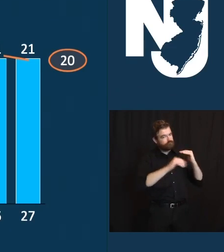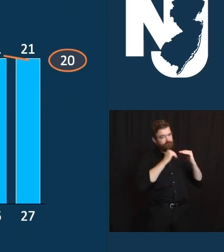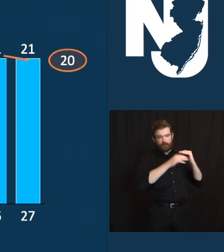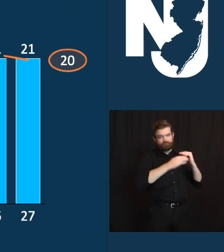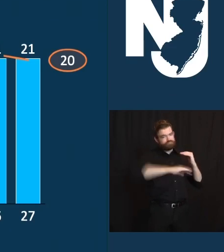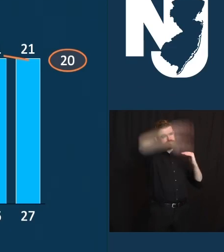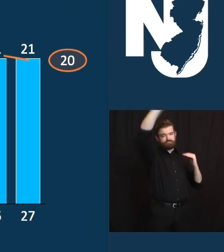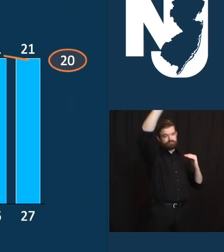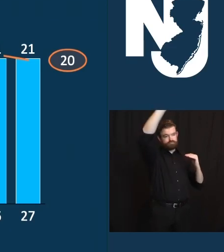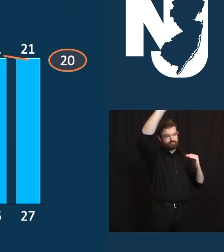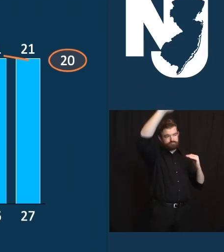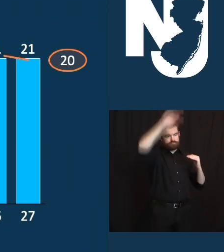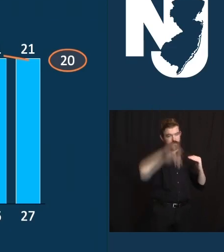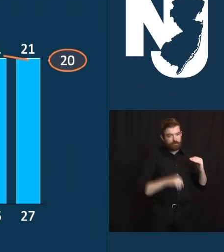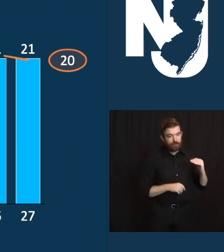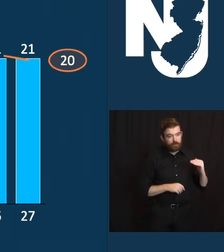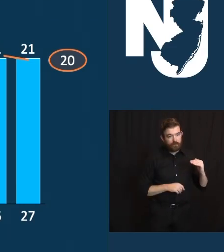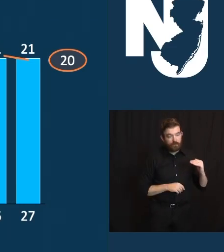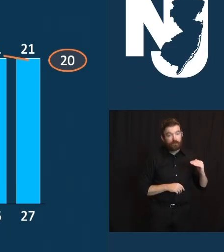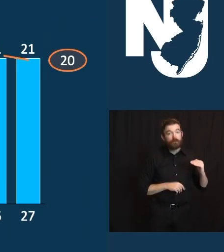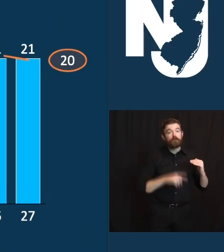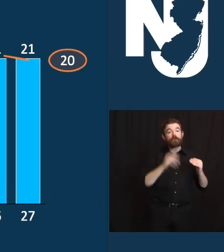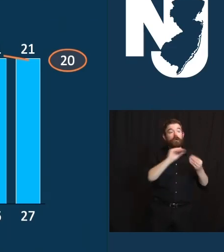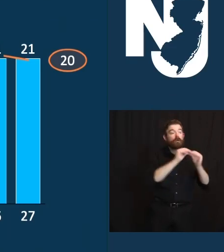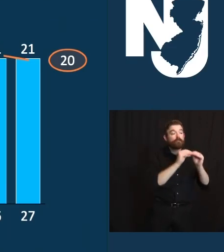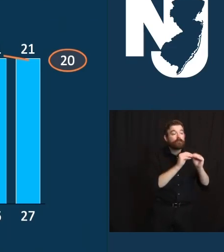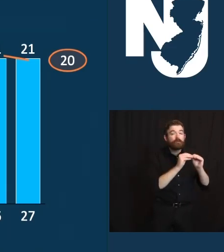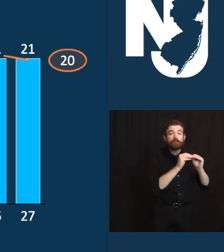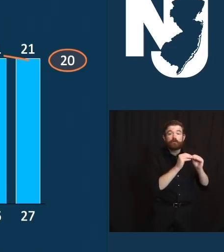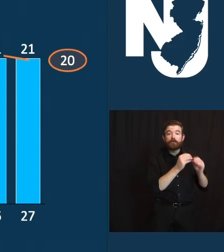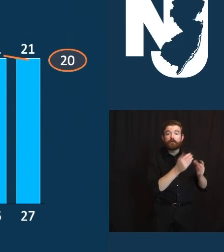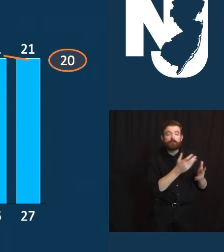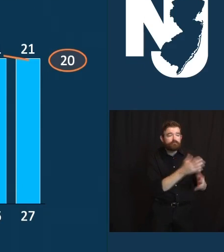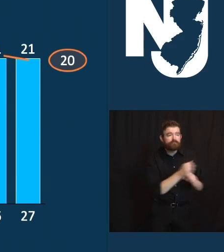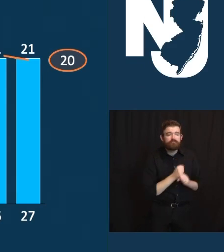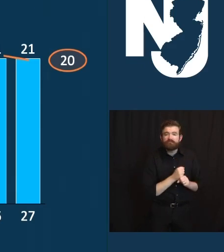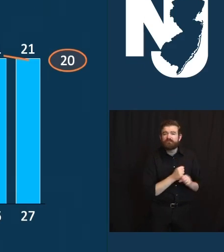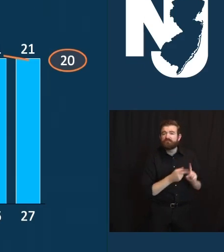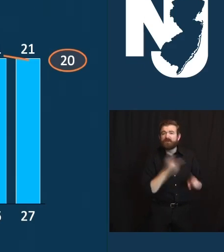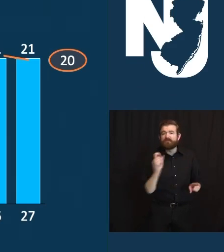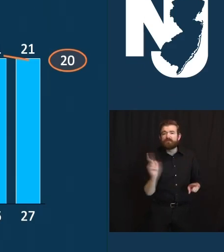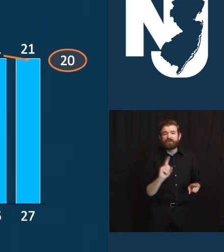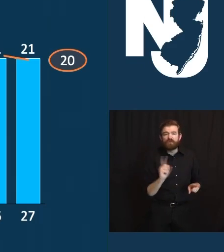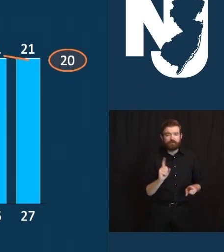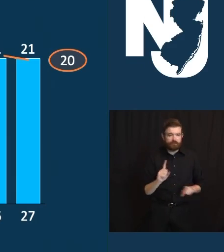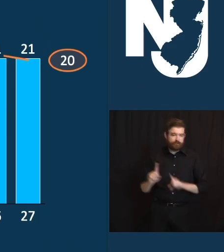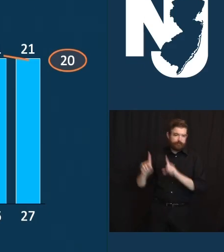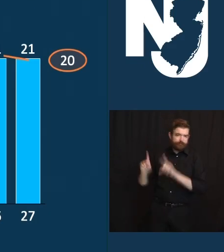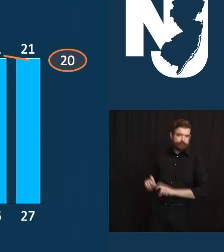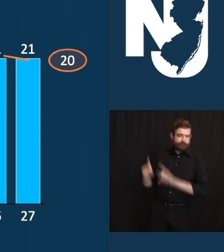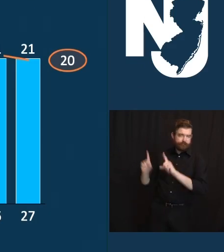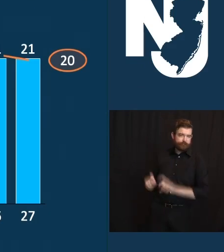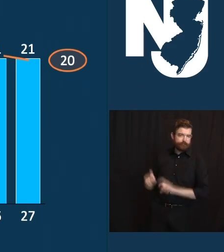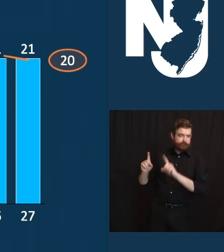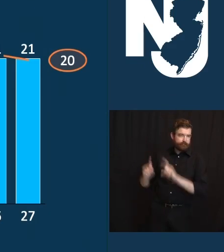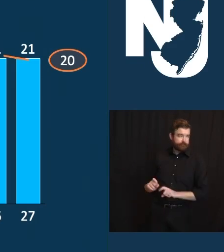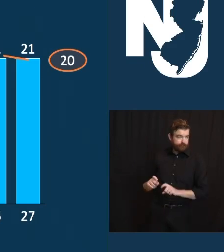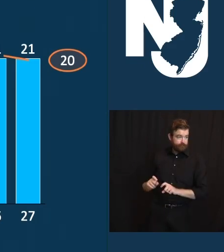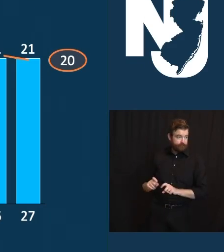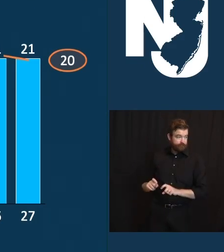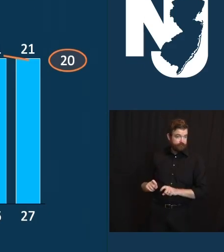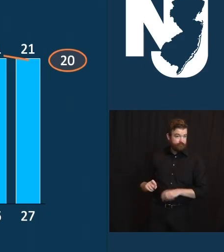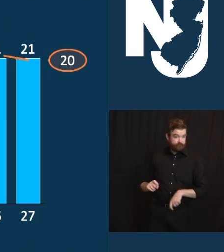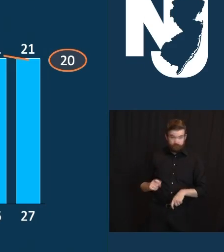Over the past 2 weeks, we have on multiple occasions met our goal of providing at least 20,000 tests a day. We have more than